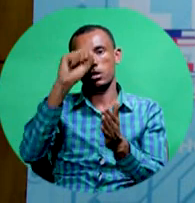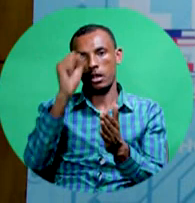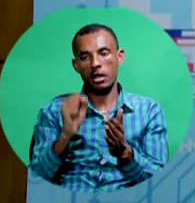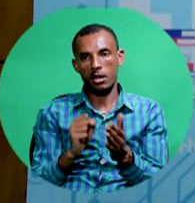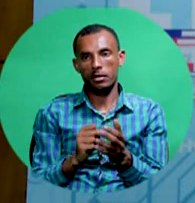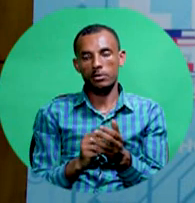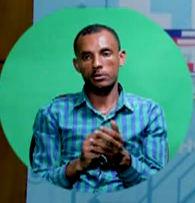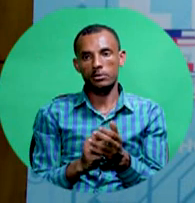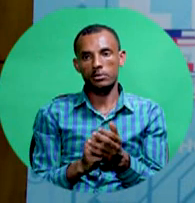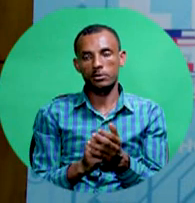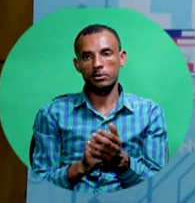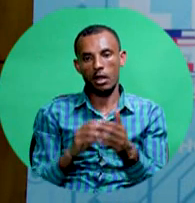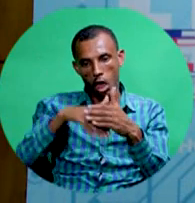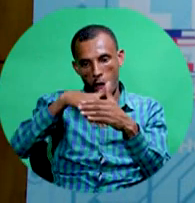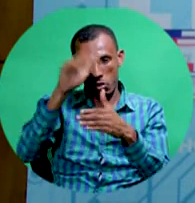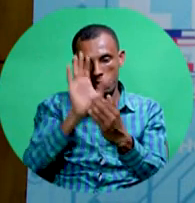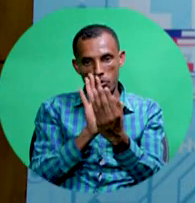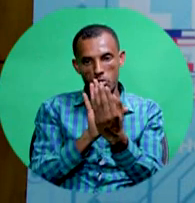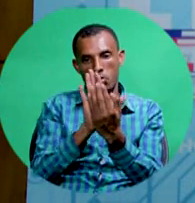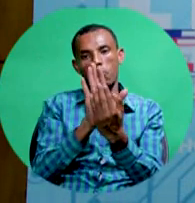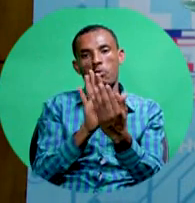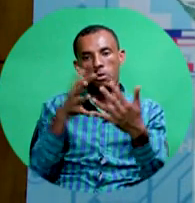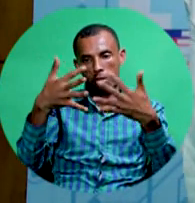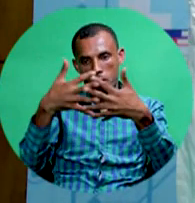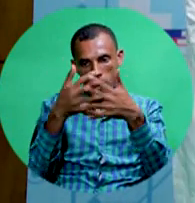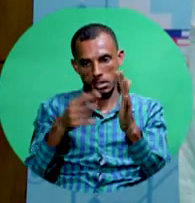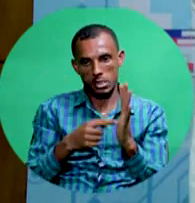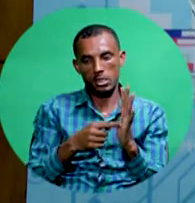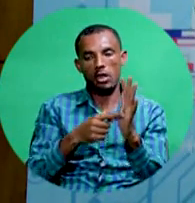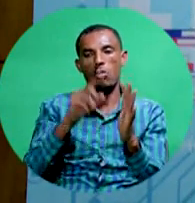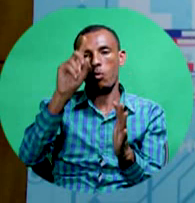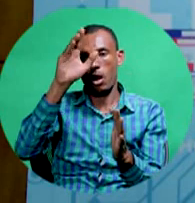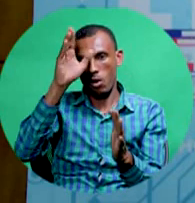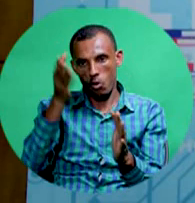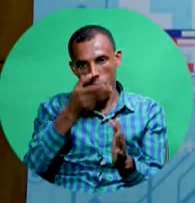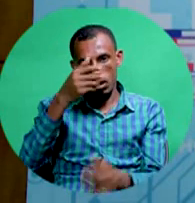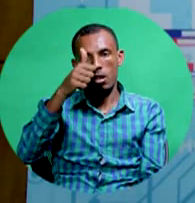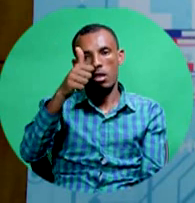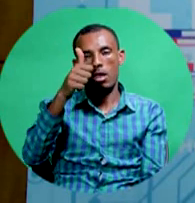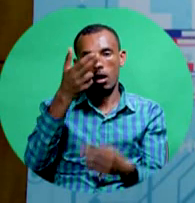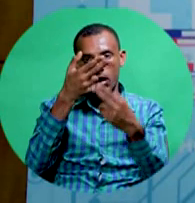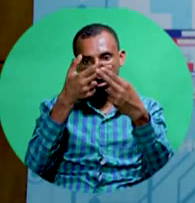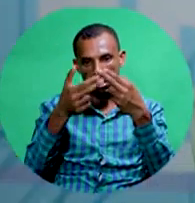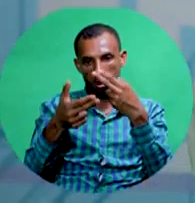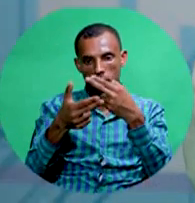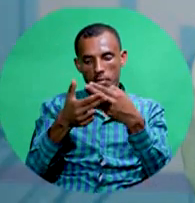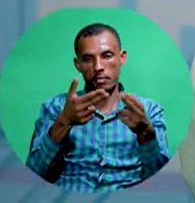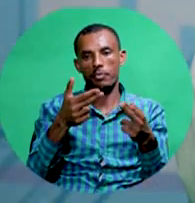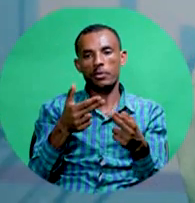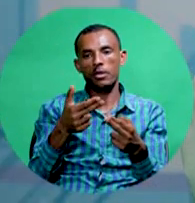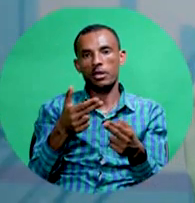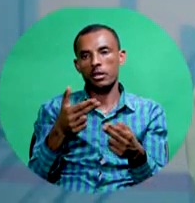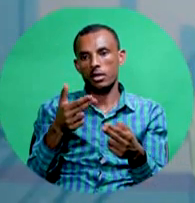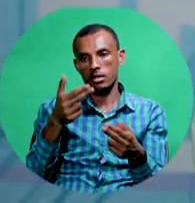out this in front of the integral sign. So this is 1 over a times the integral